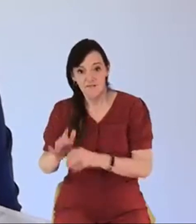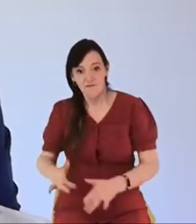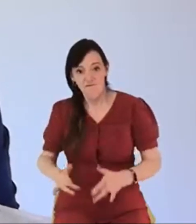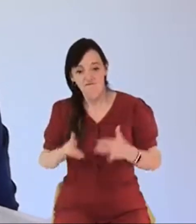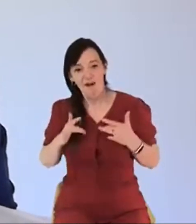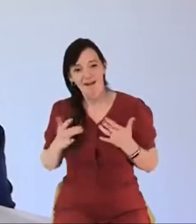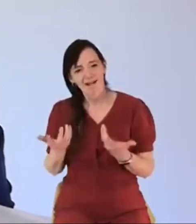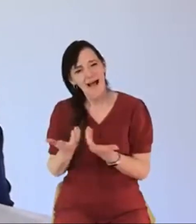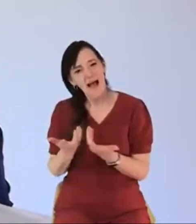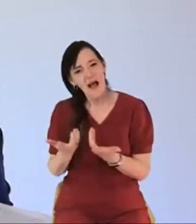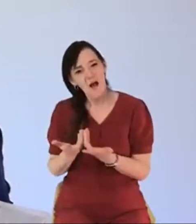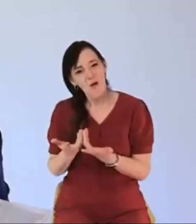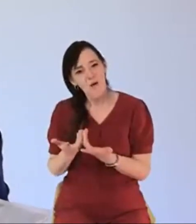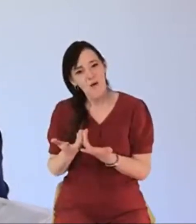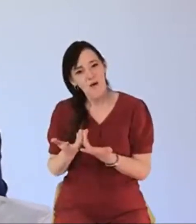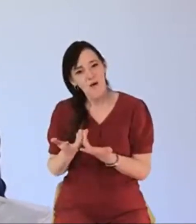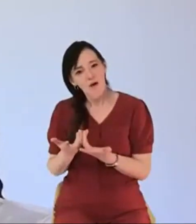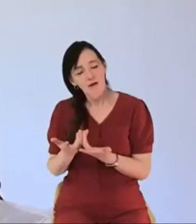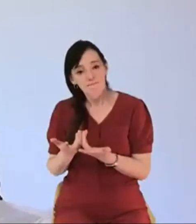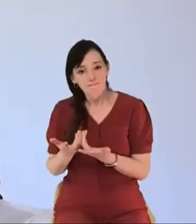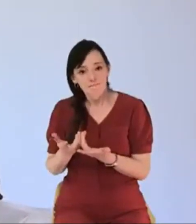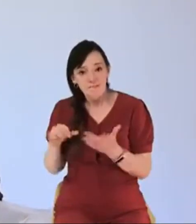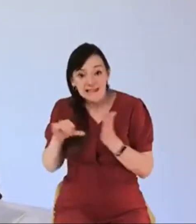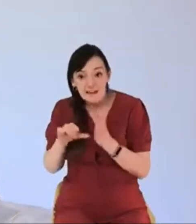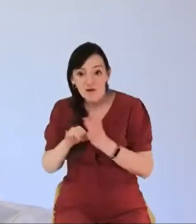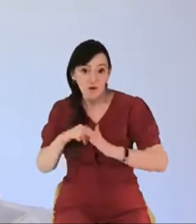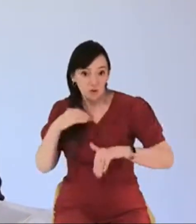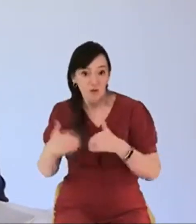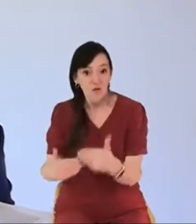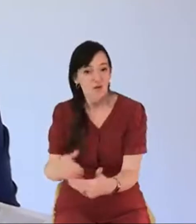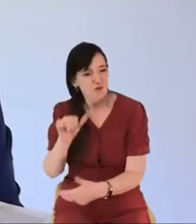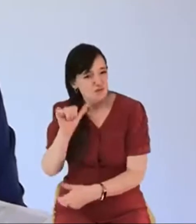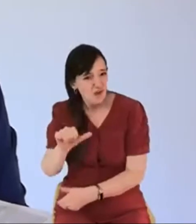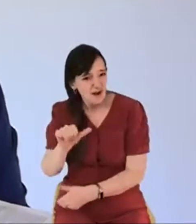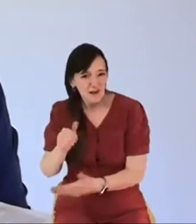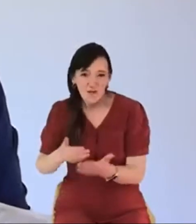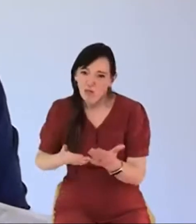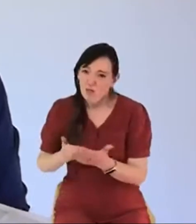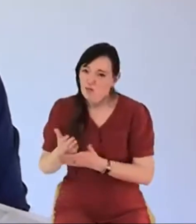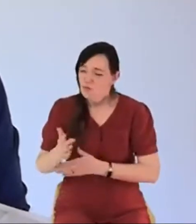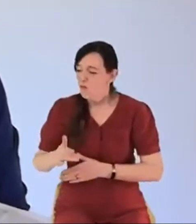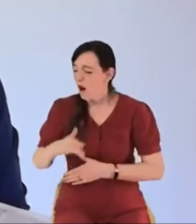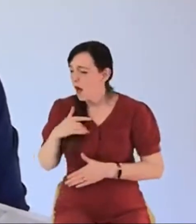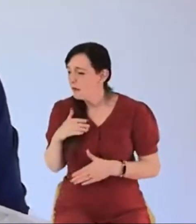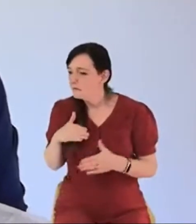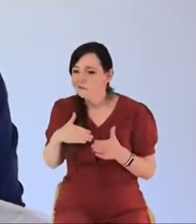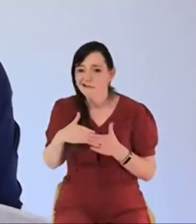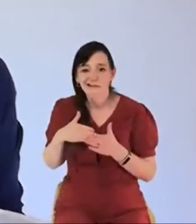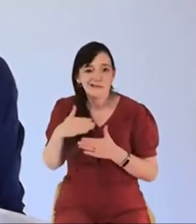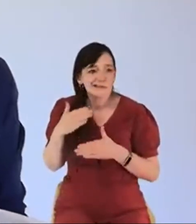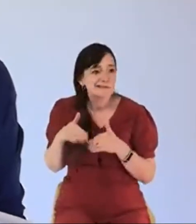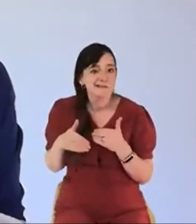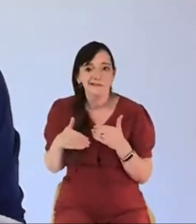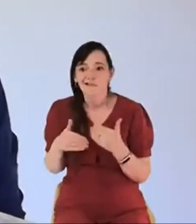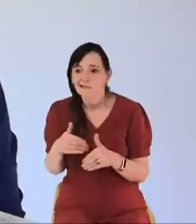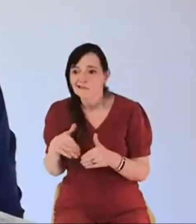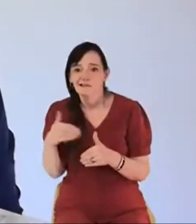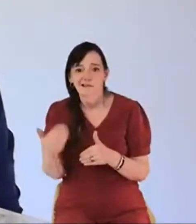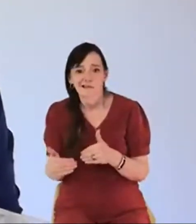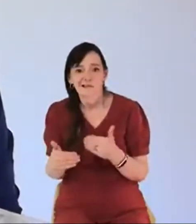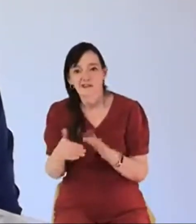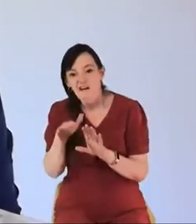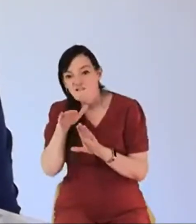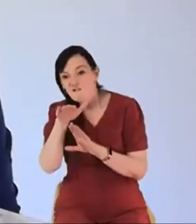It's hard to keep going Through the grind of life If there's nothing to look forward to